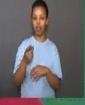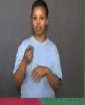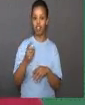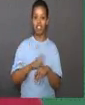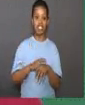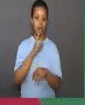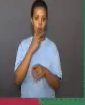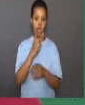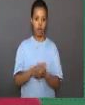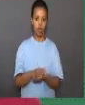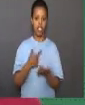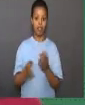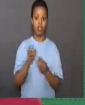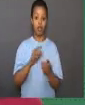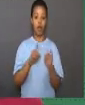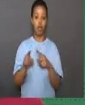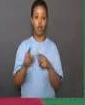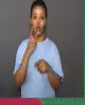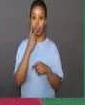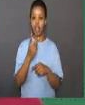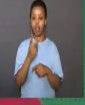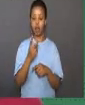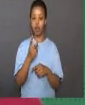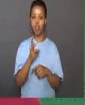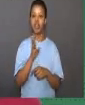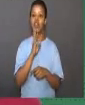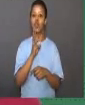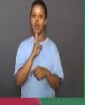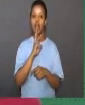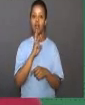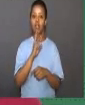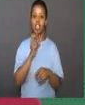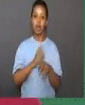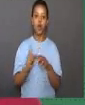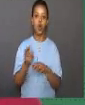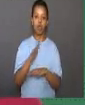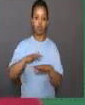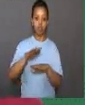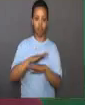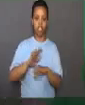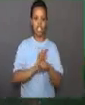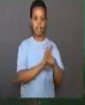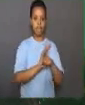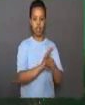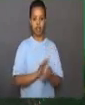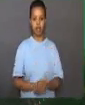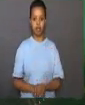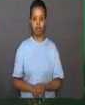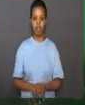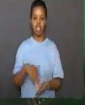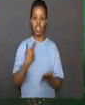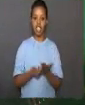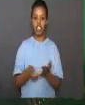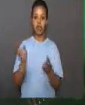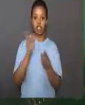also learned about cohesion and water's high surface tension.